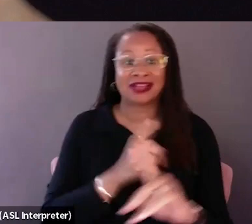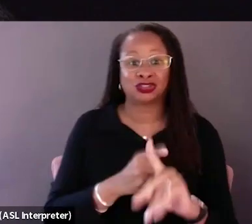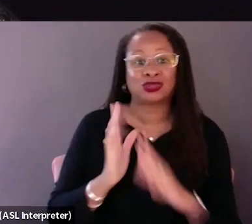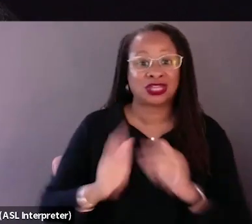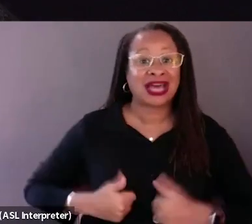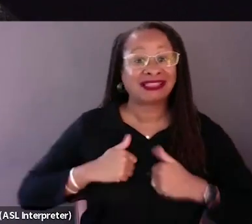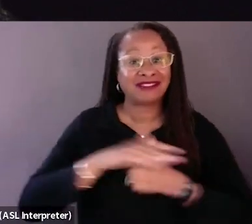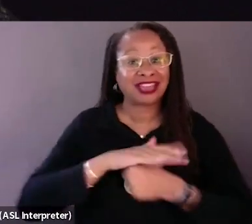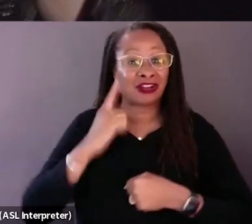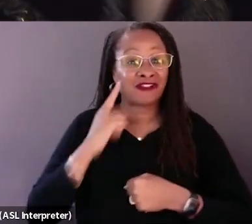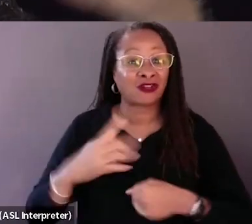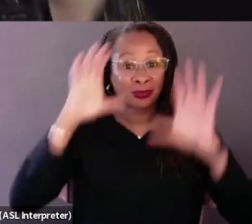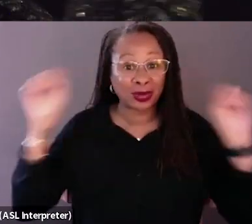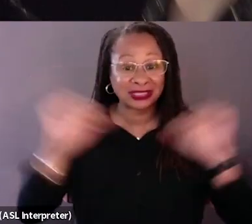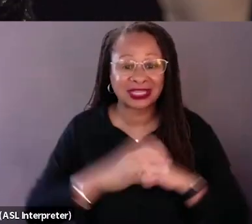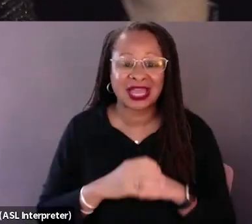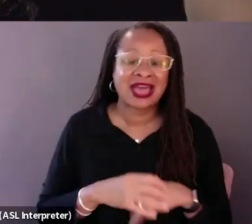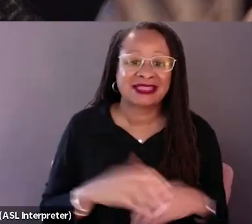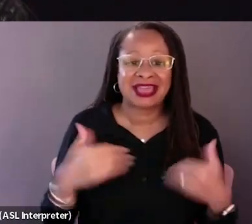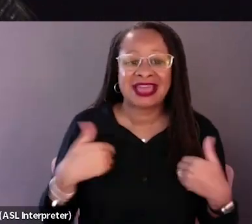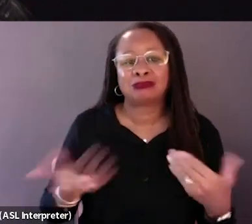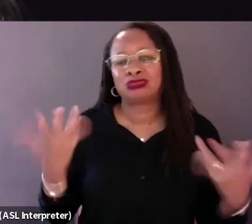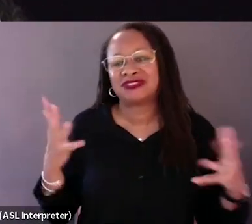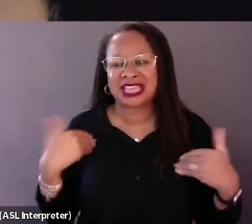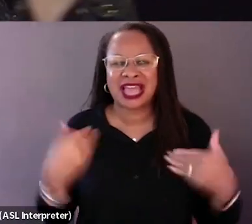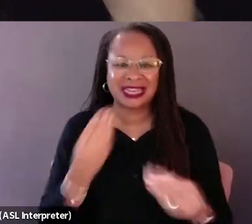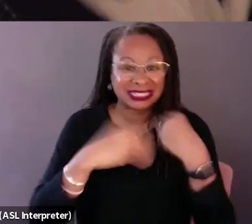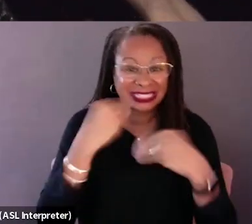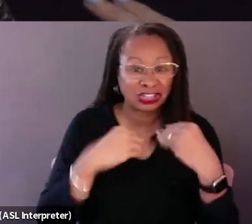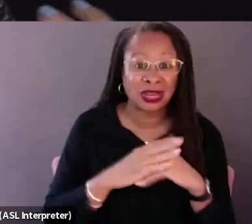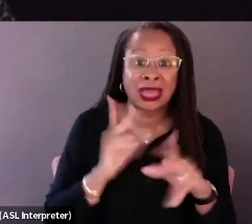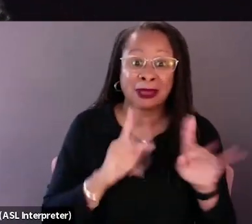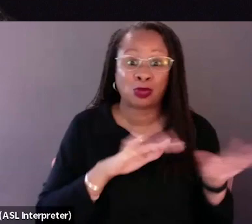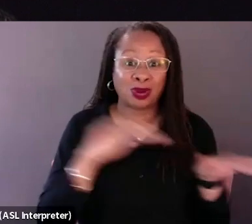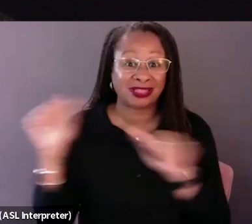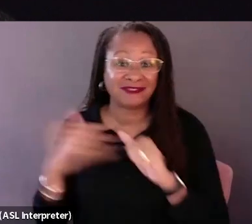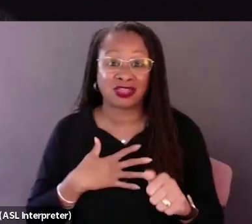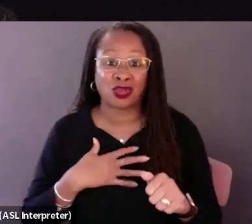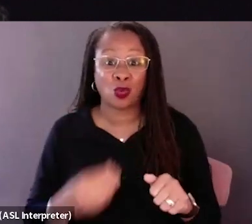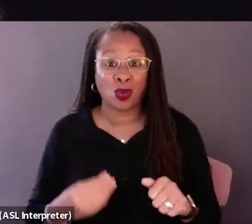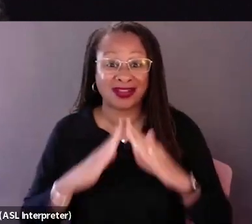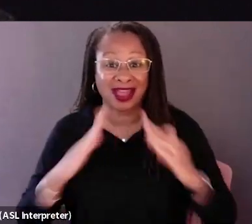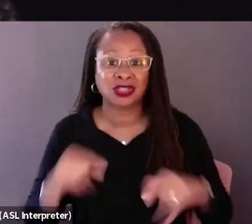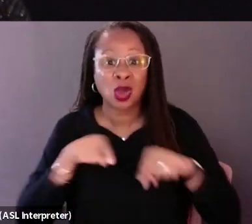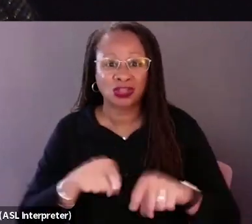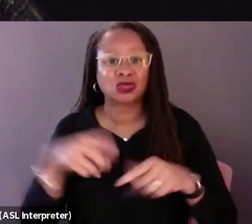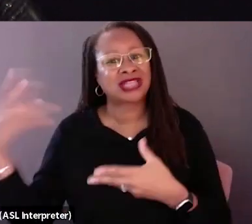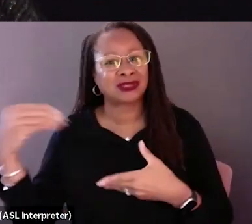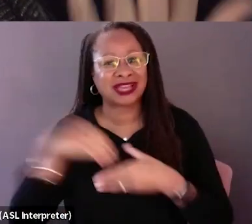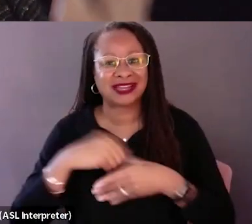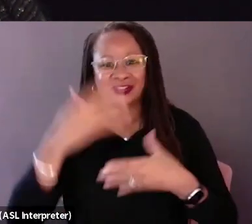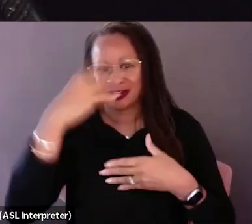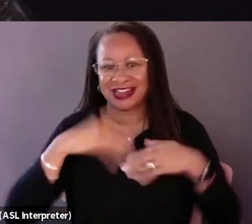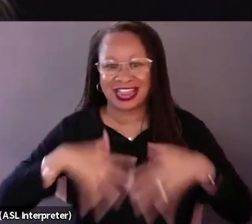And there had been not a state dinner, but a dinner that night, and people were exiting the White House while she was in her nightgown. And